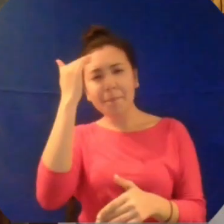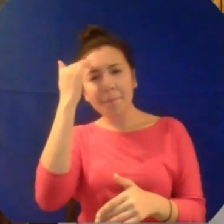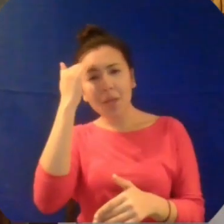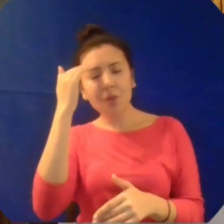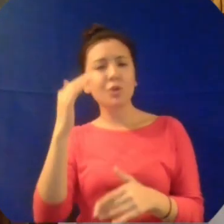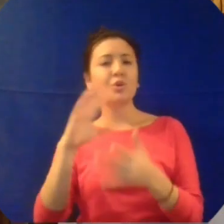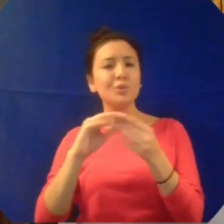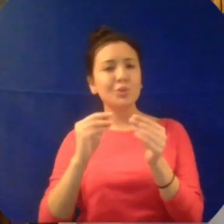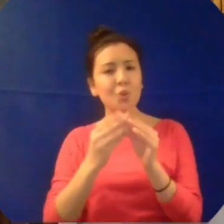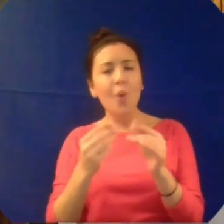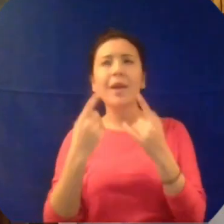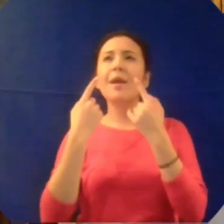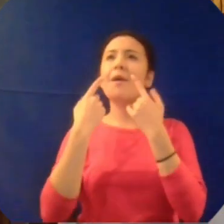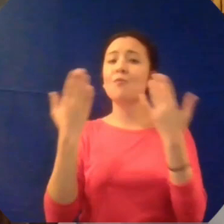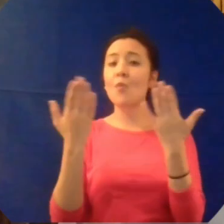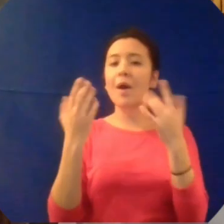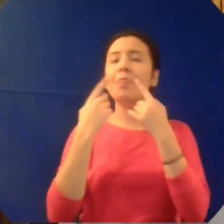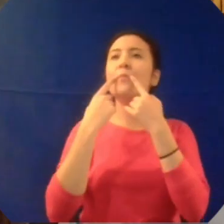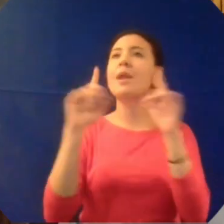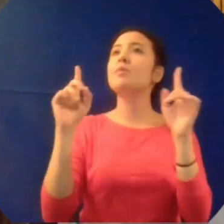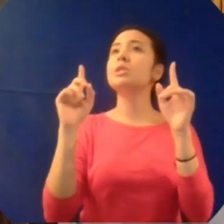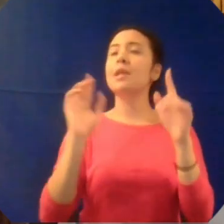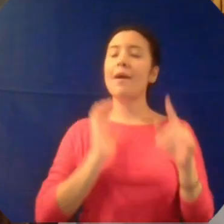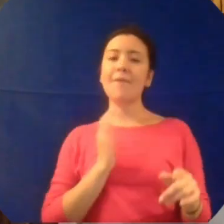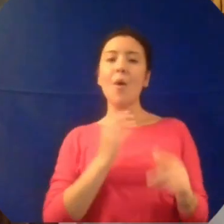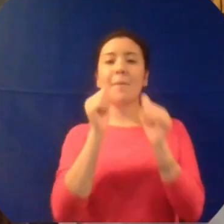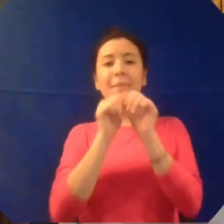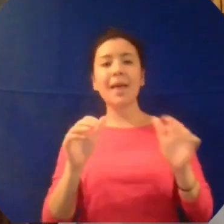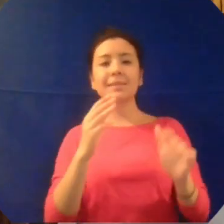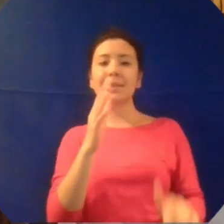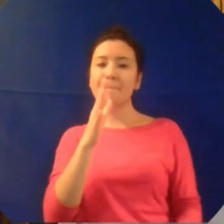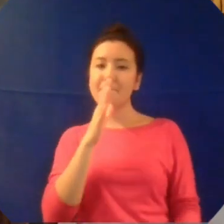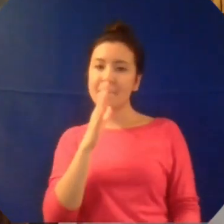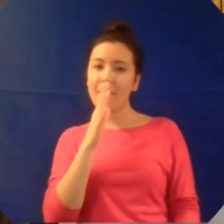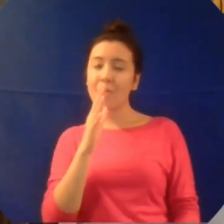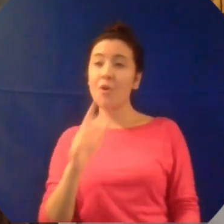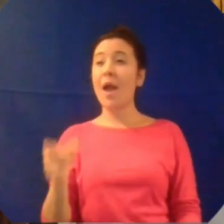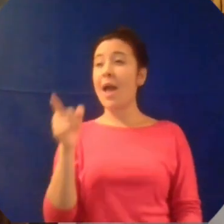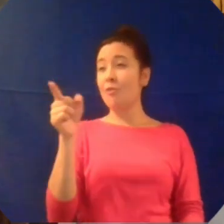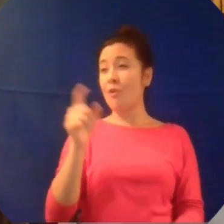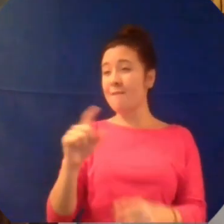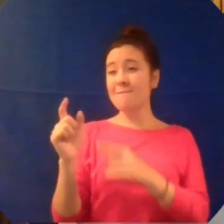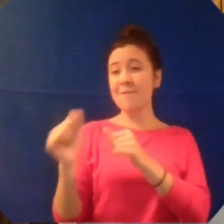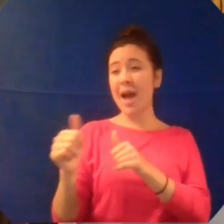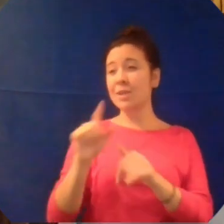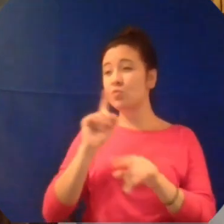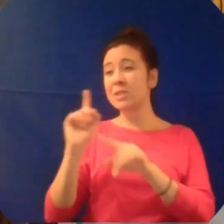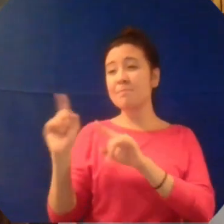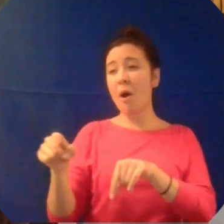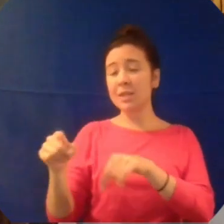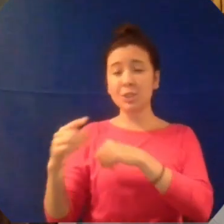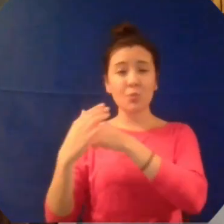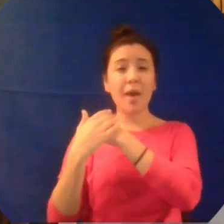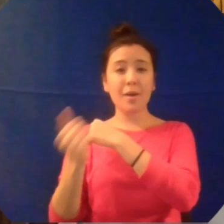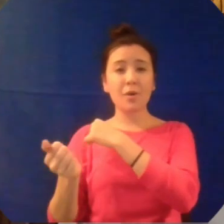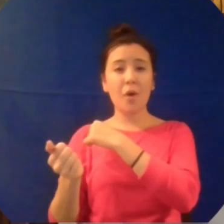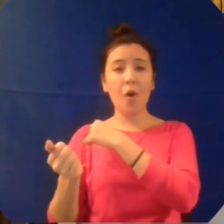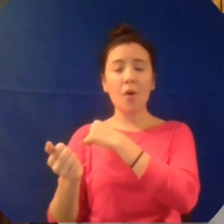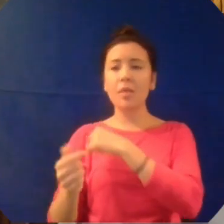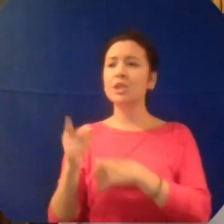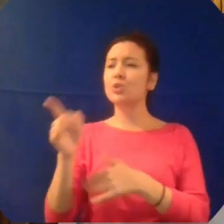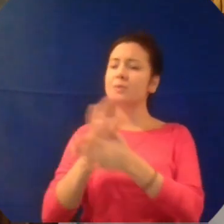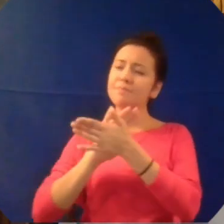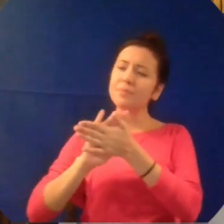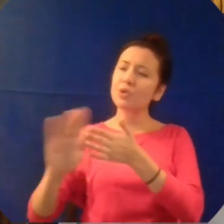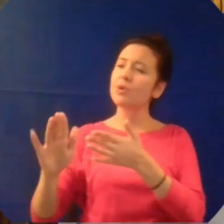of the Annunciation to our Blessed Mother and her immediate response to that call. She was pure in so